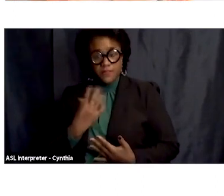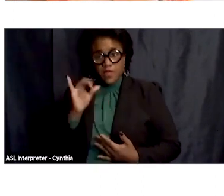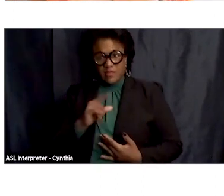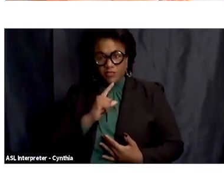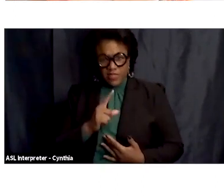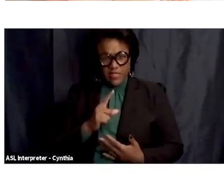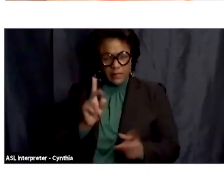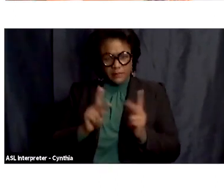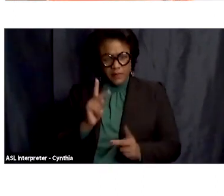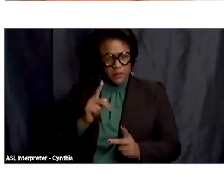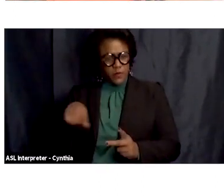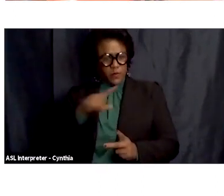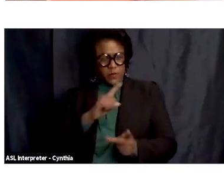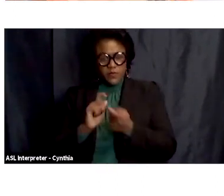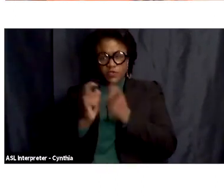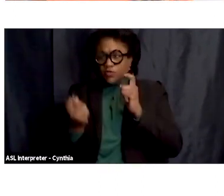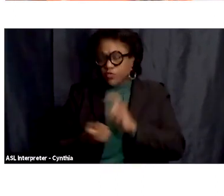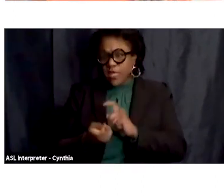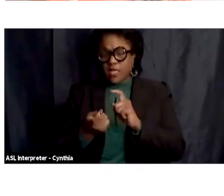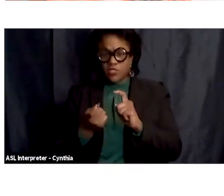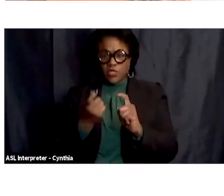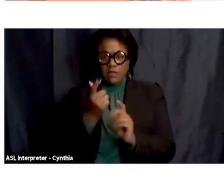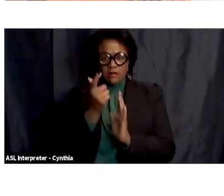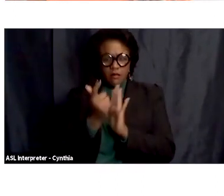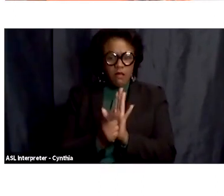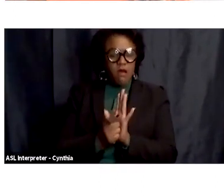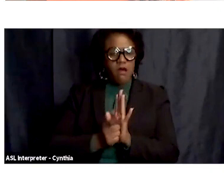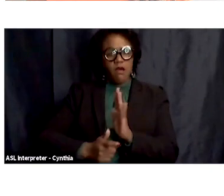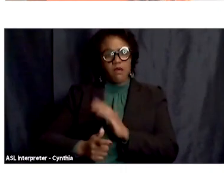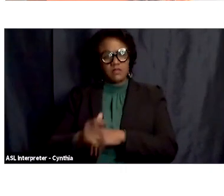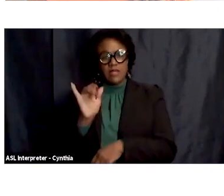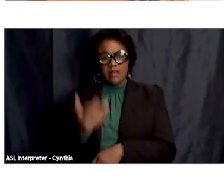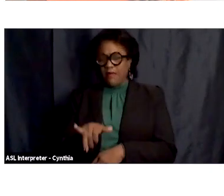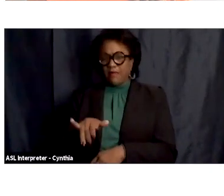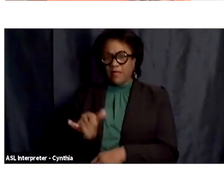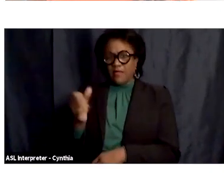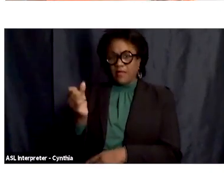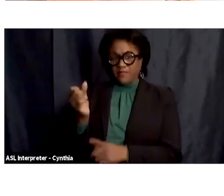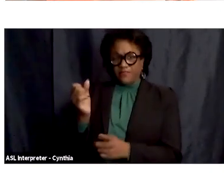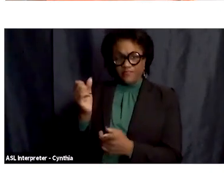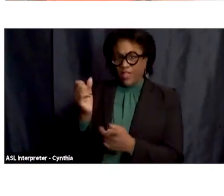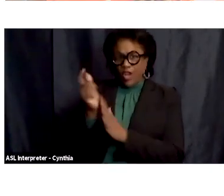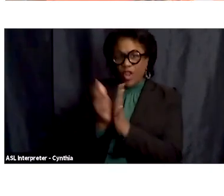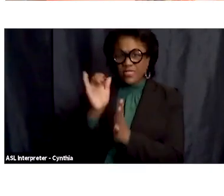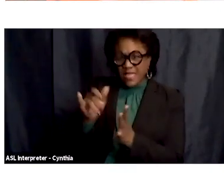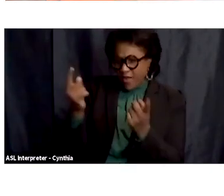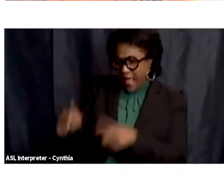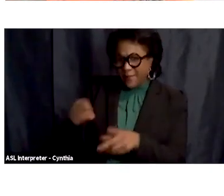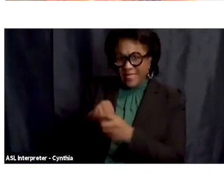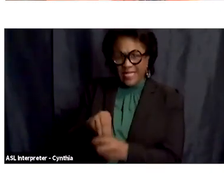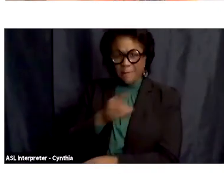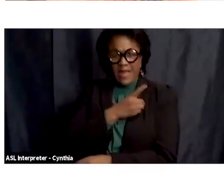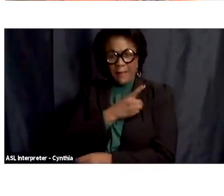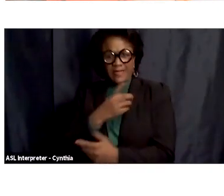had people change legislation. Like we have Yes on 2 that is happening in Minneapolis. We have all these other